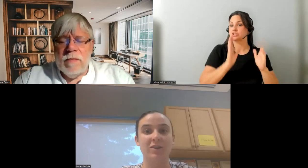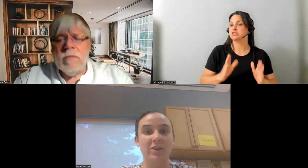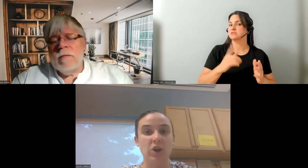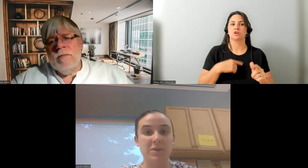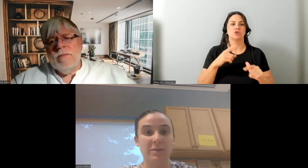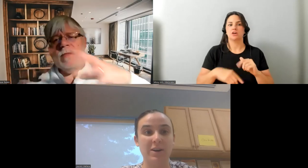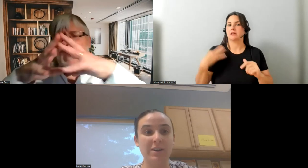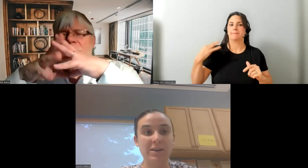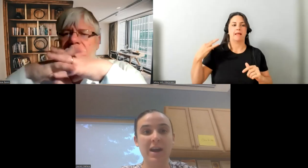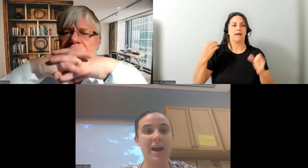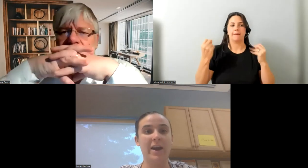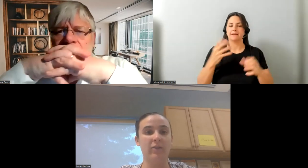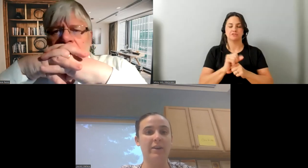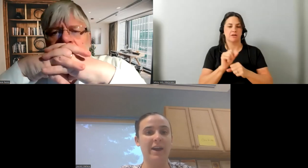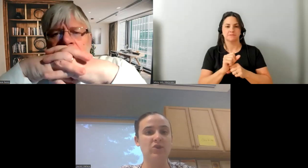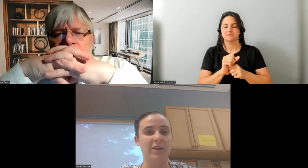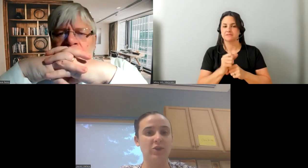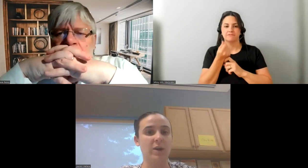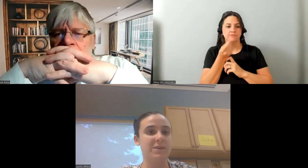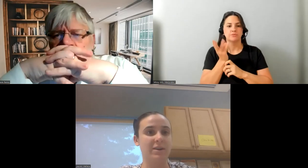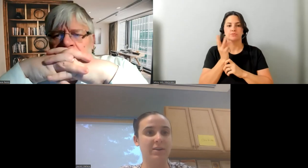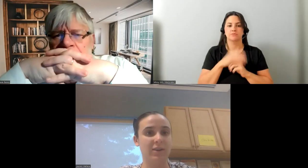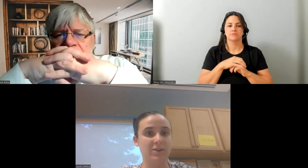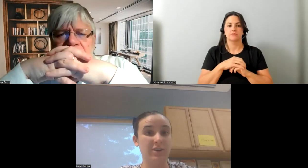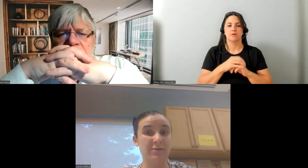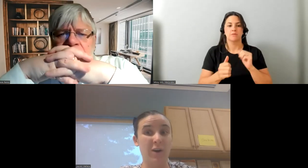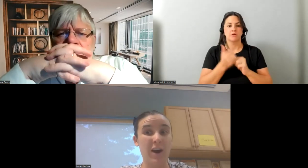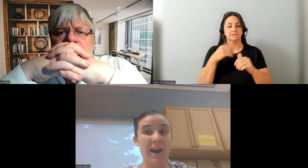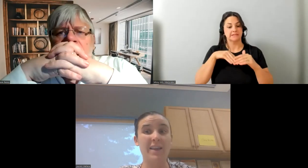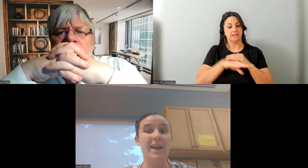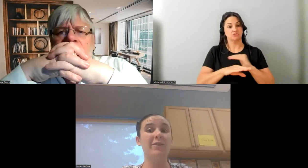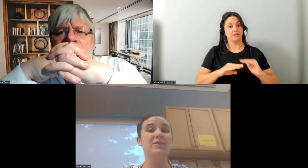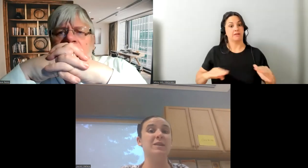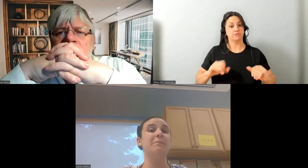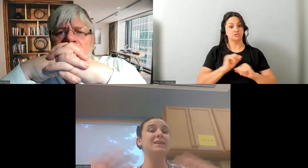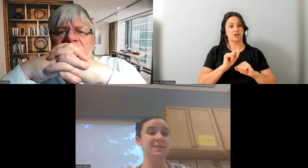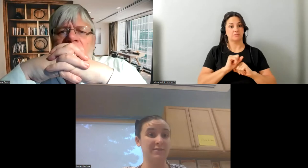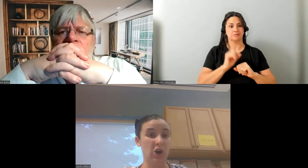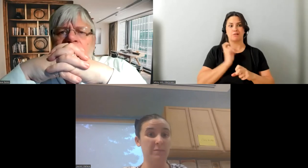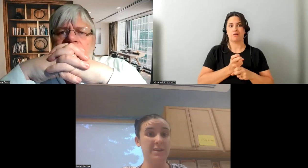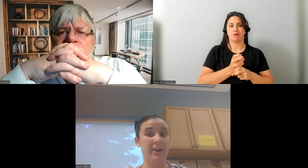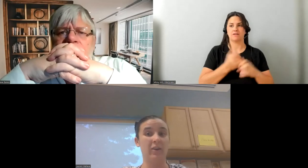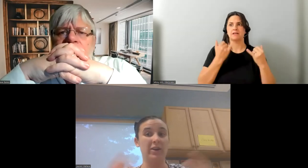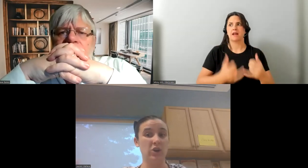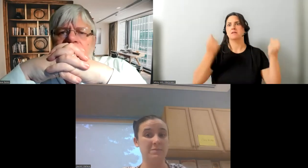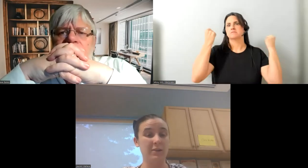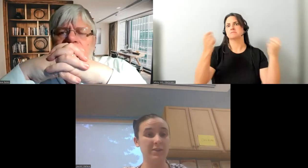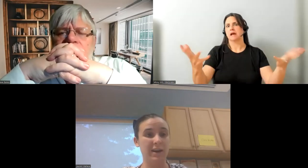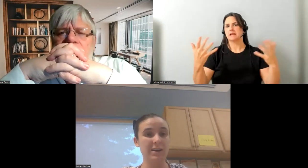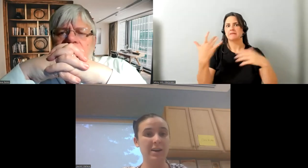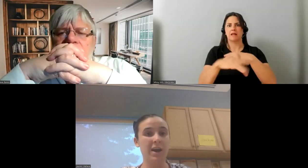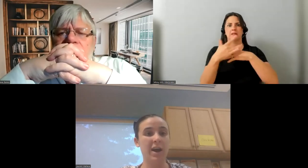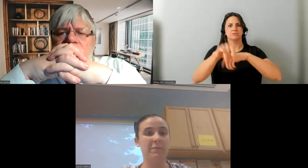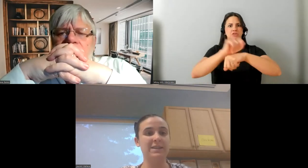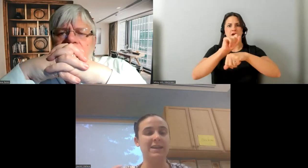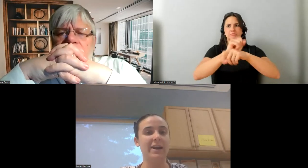there wasn't a lot of jobs on the market and a lot of entry-level jobs that our clients are looking for now there's an abundance of jobs and a lot of jobs out